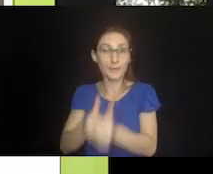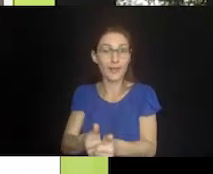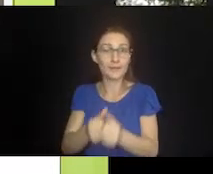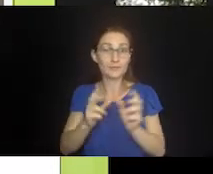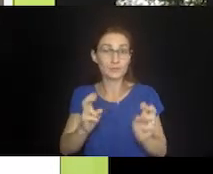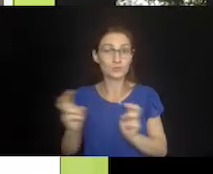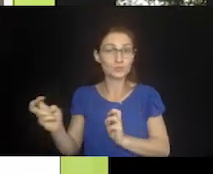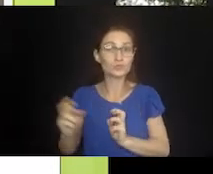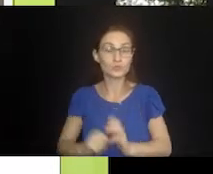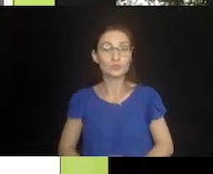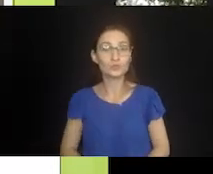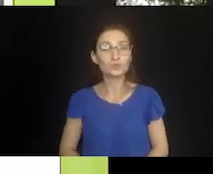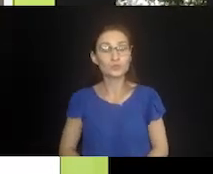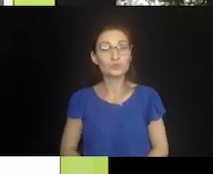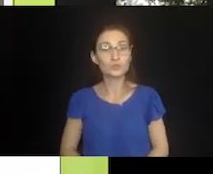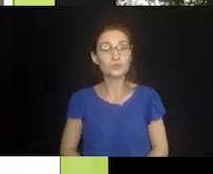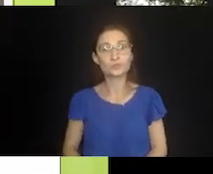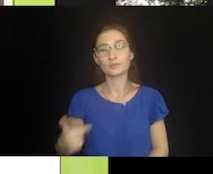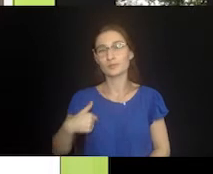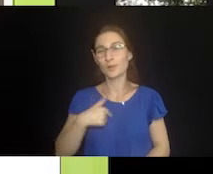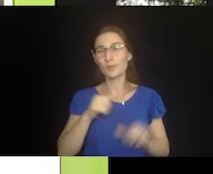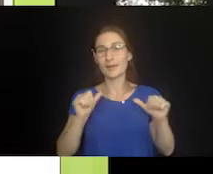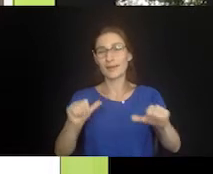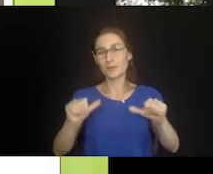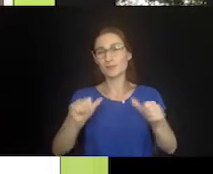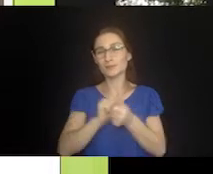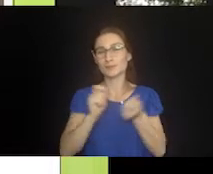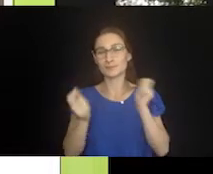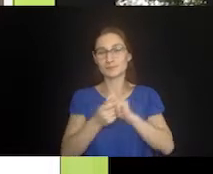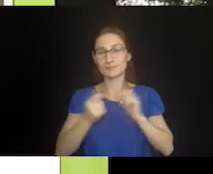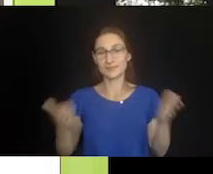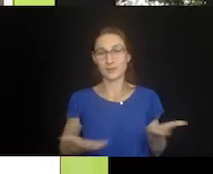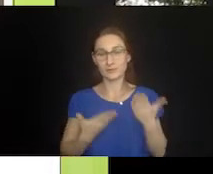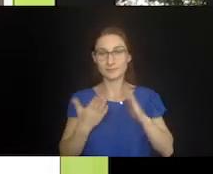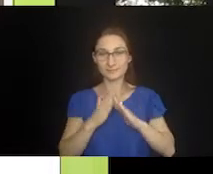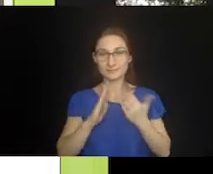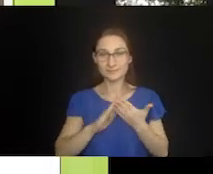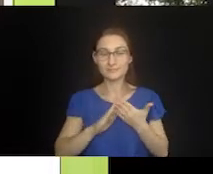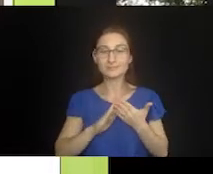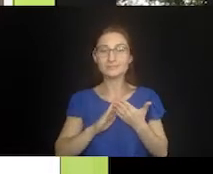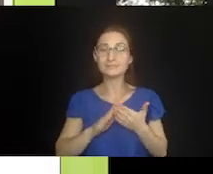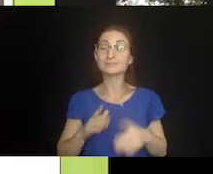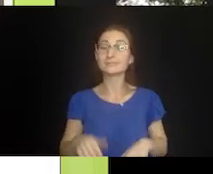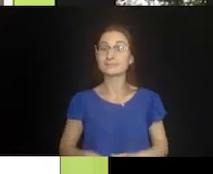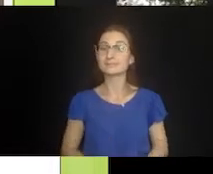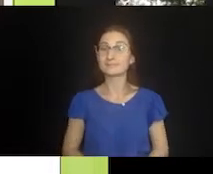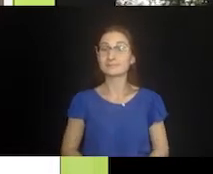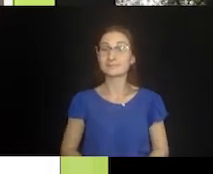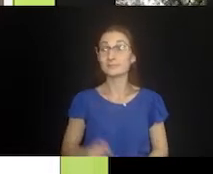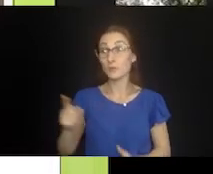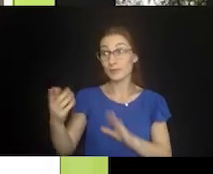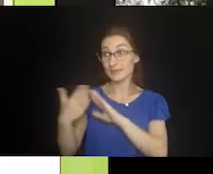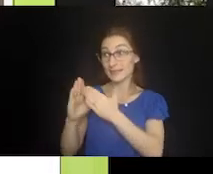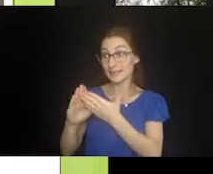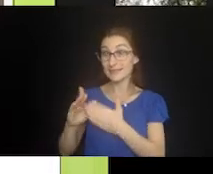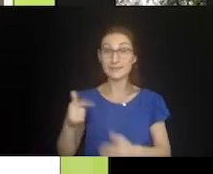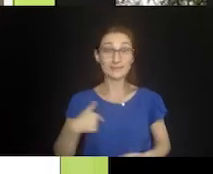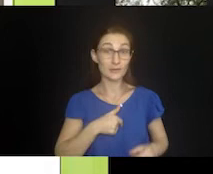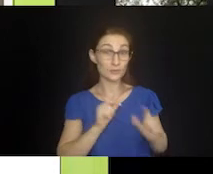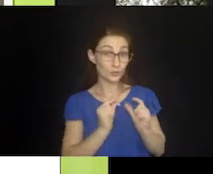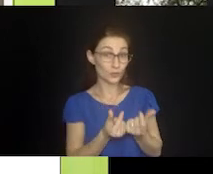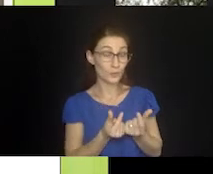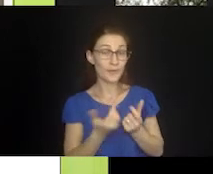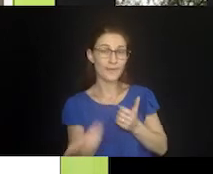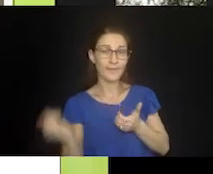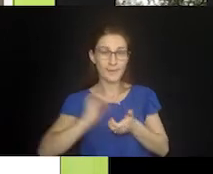that compliance issue and changing things within the city. And working together with the